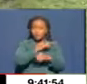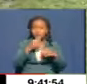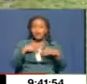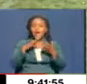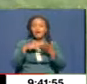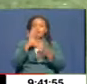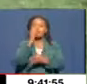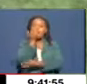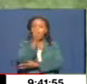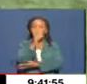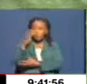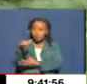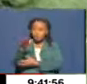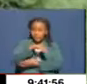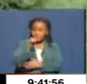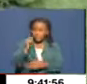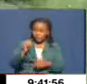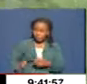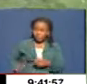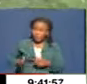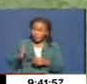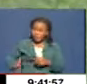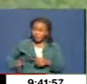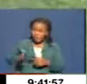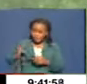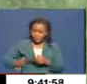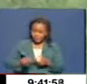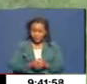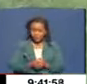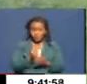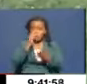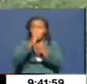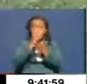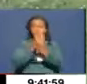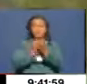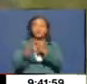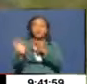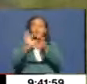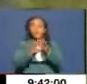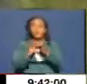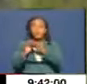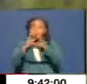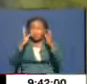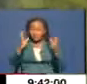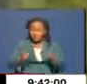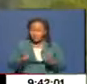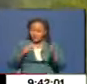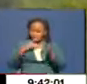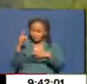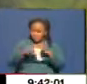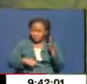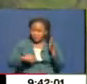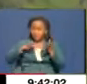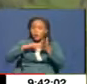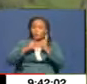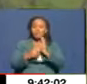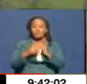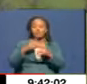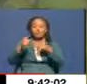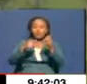Naivasha Basin. According to Program Coordinator in Naivasha Landscape, Caroline Jiro, the project will be carried out under the Lake